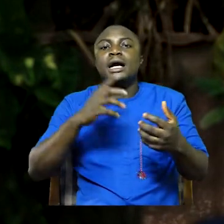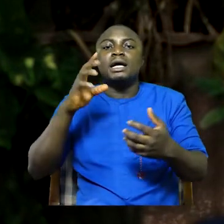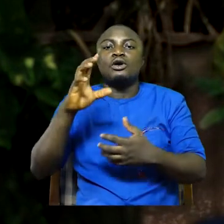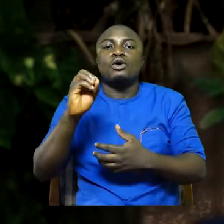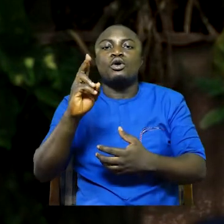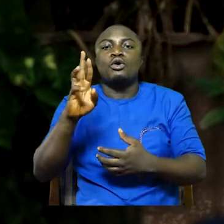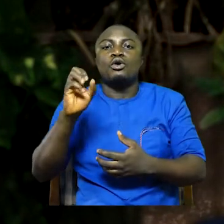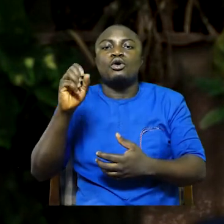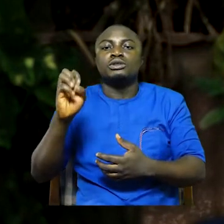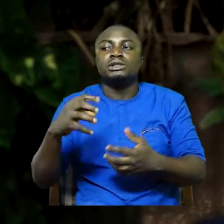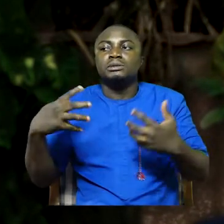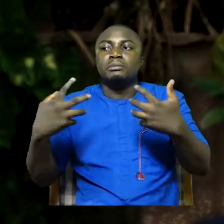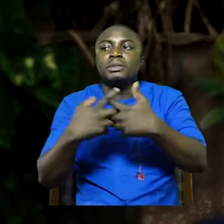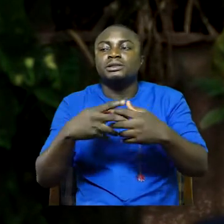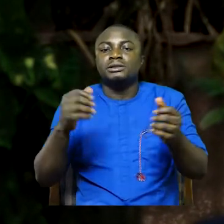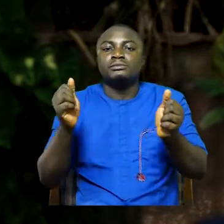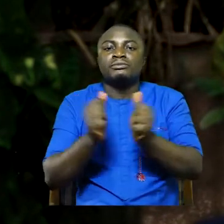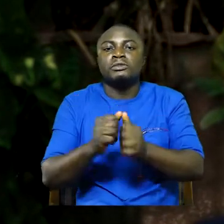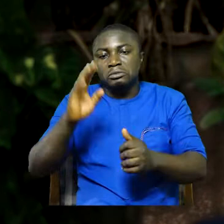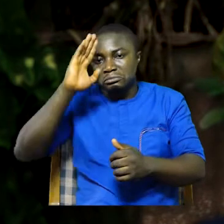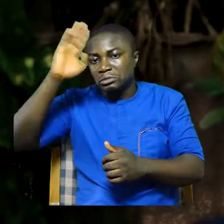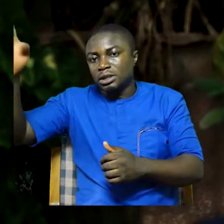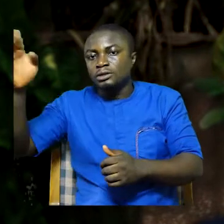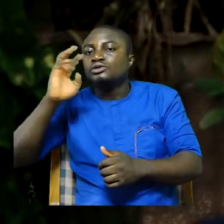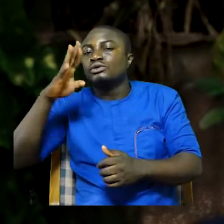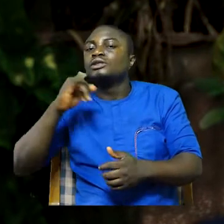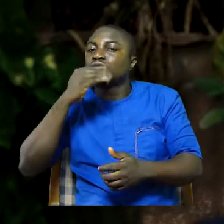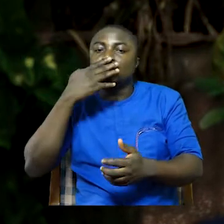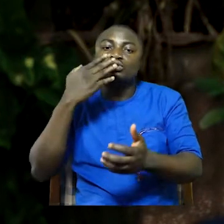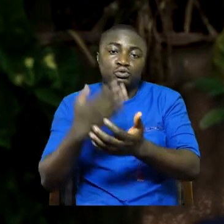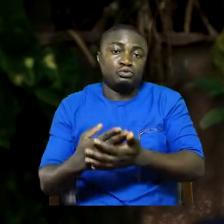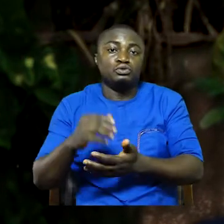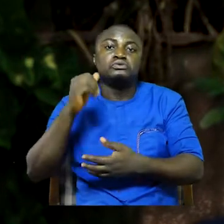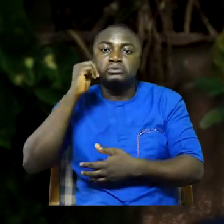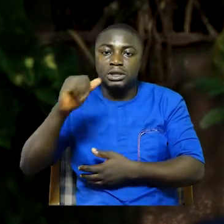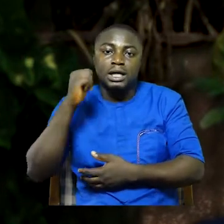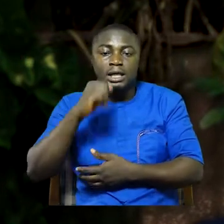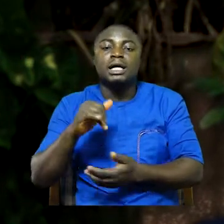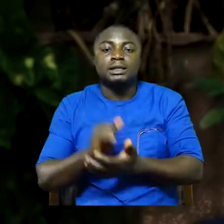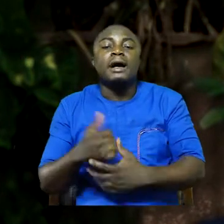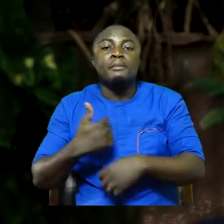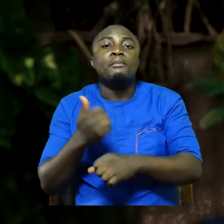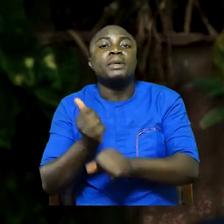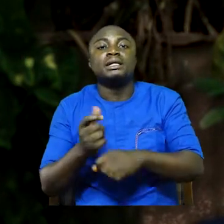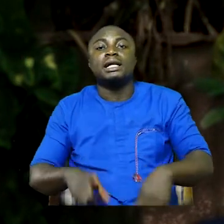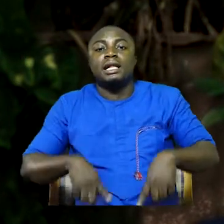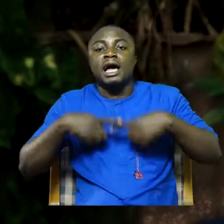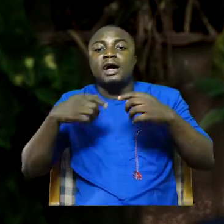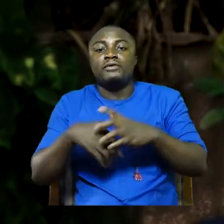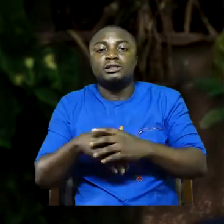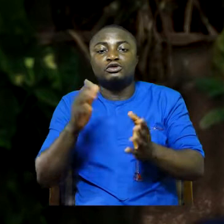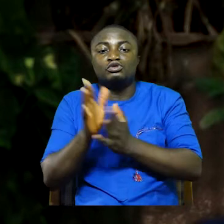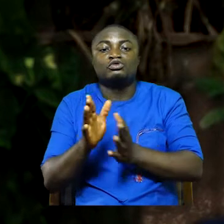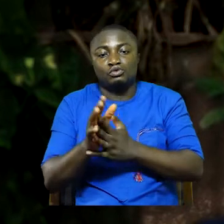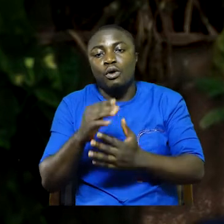my coursemate, Tejiri Obisare. Shout out to Tejiri. She was such an angel. She was the one that made life